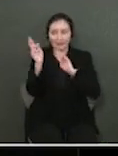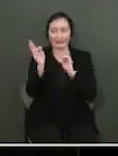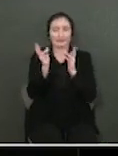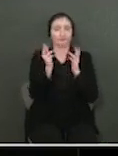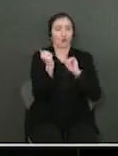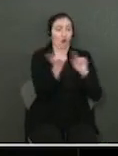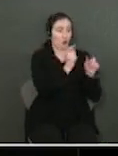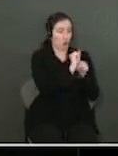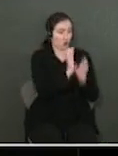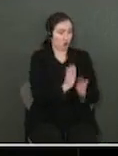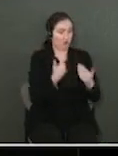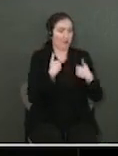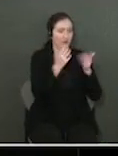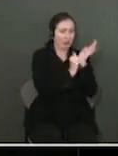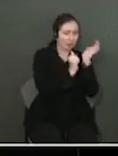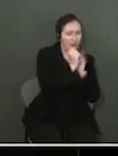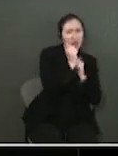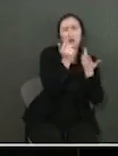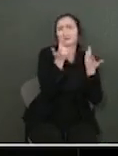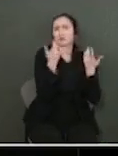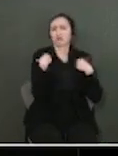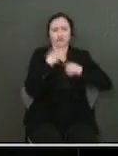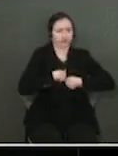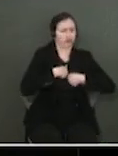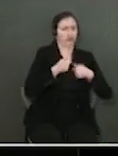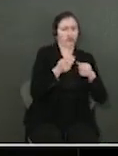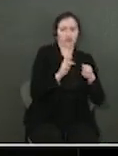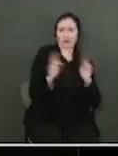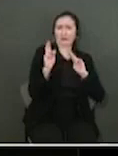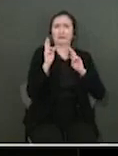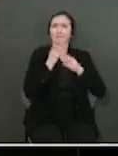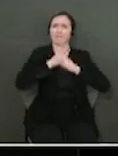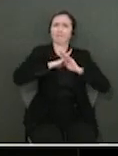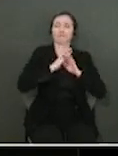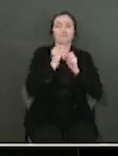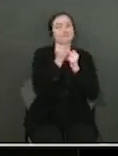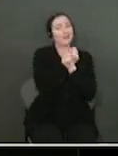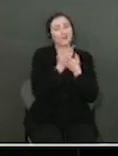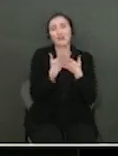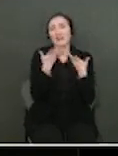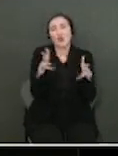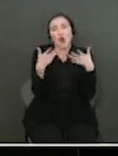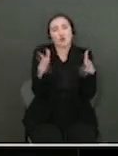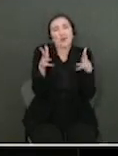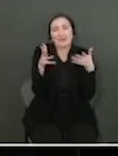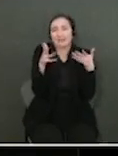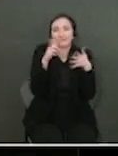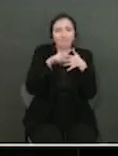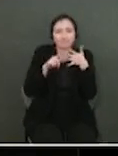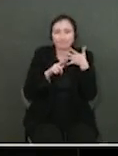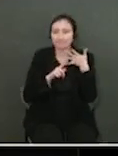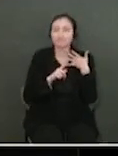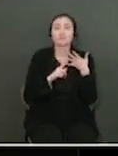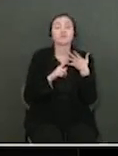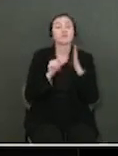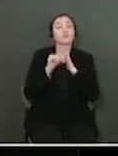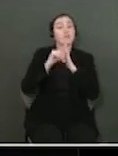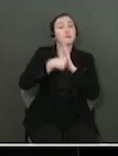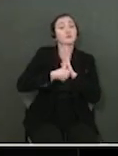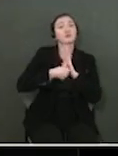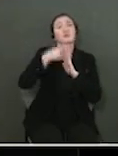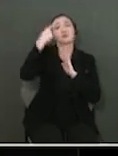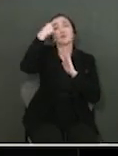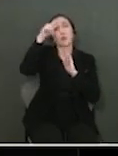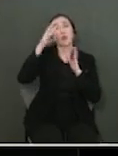and winter gear. All of that has been taken care of. What the main point I want to emphasize is for our